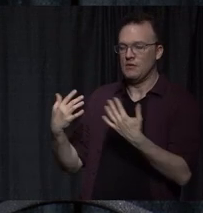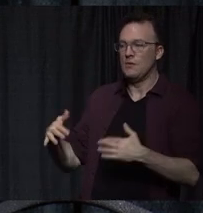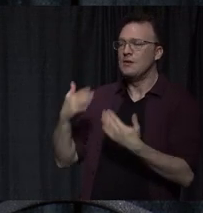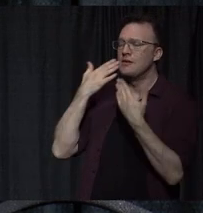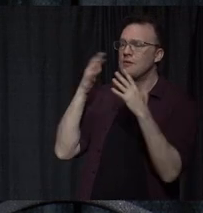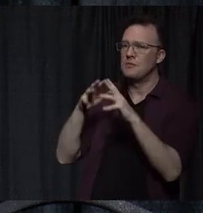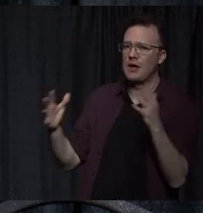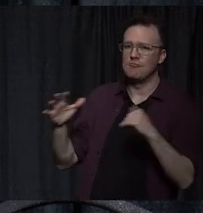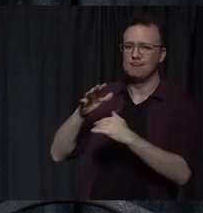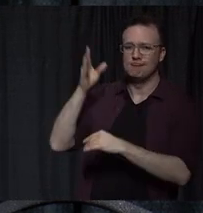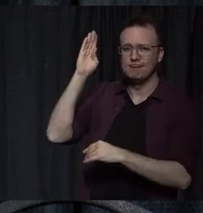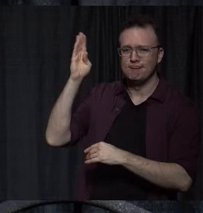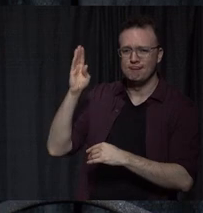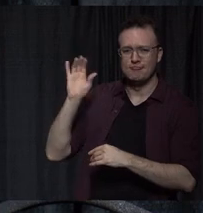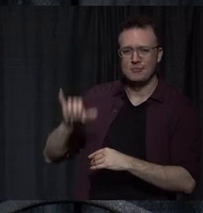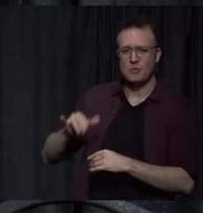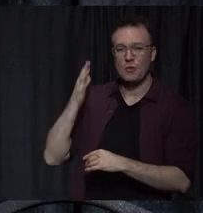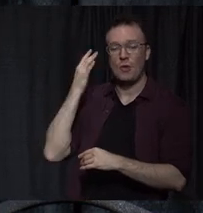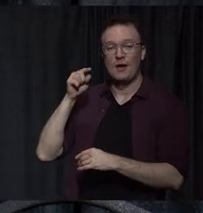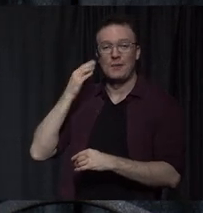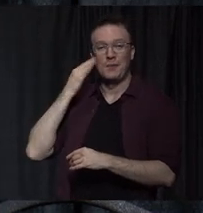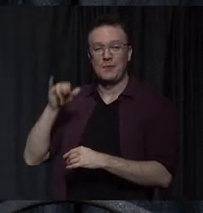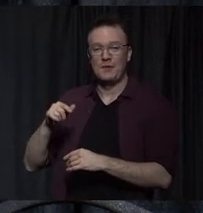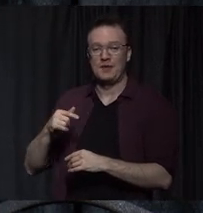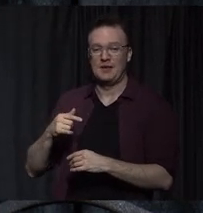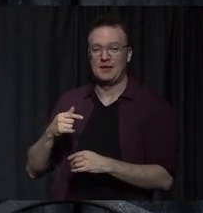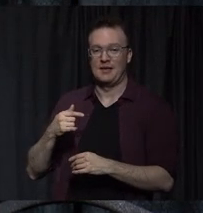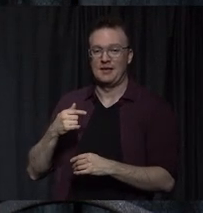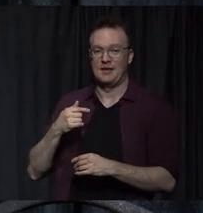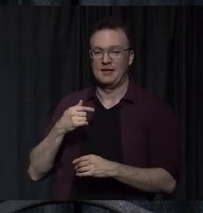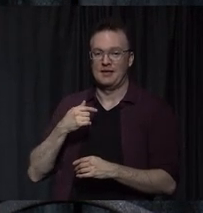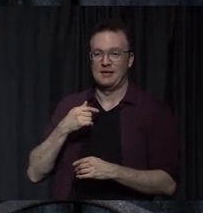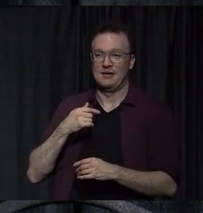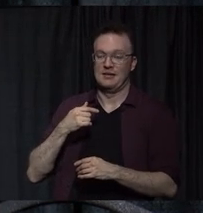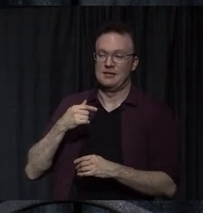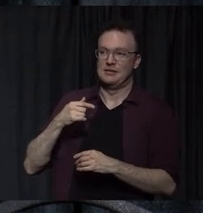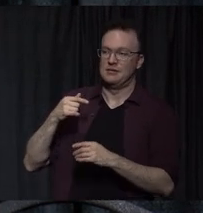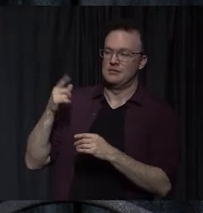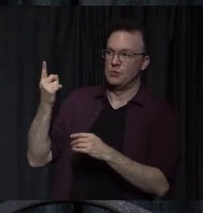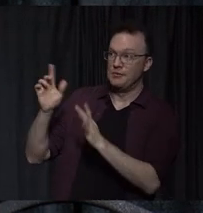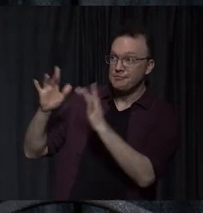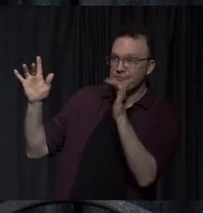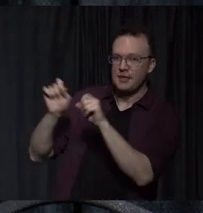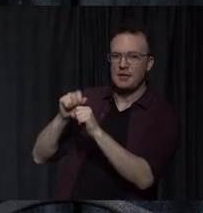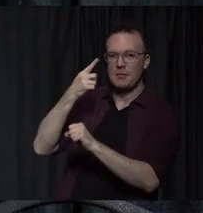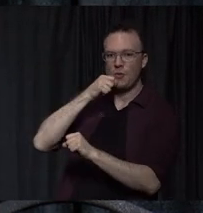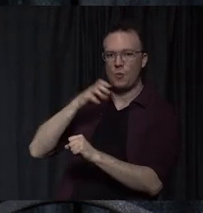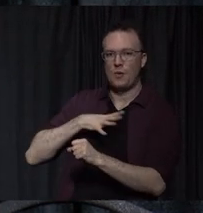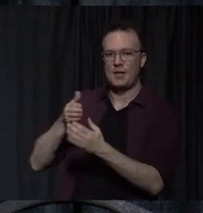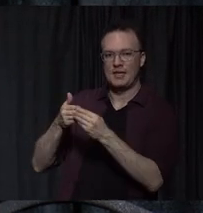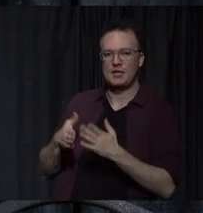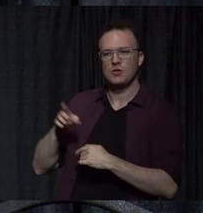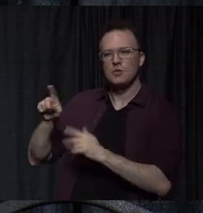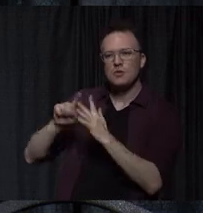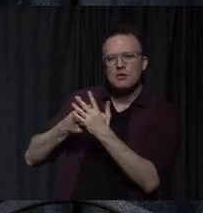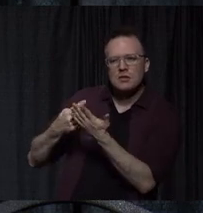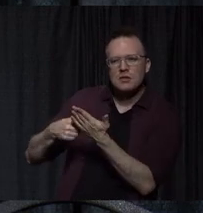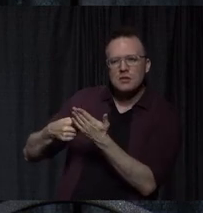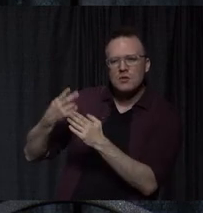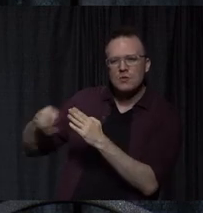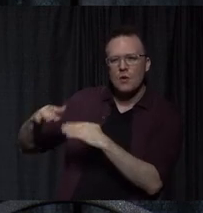thank you for that, especially, you know, being an anomaly as a Black woman leader. And you started to touch